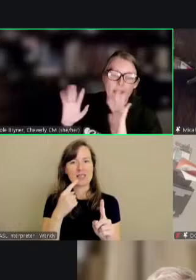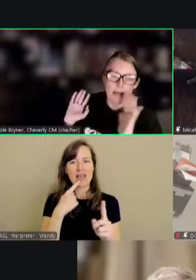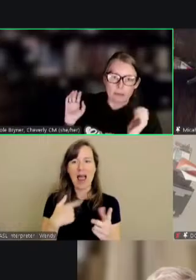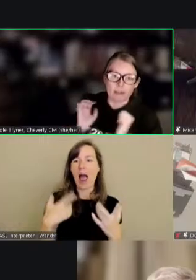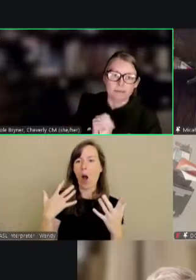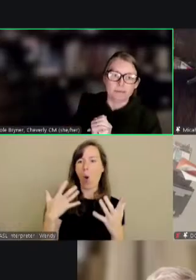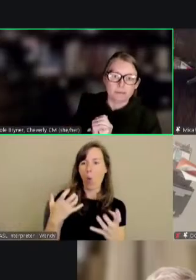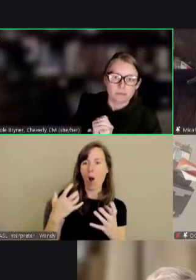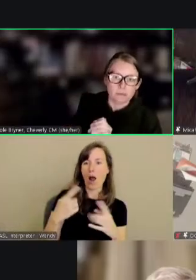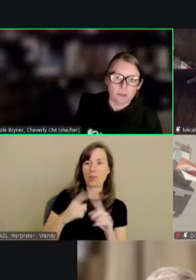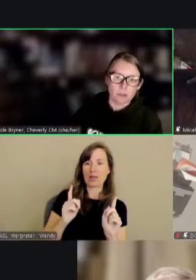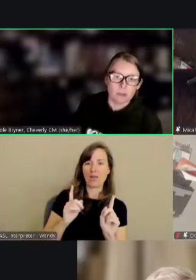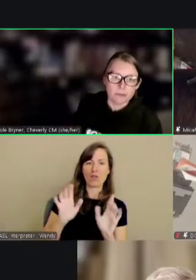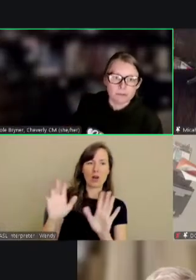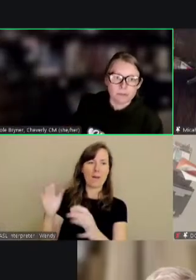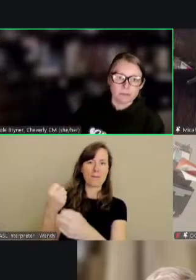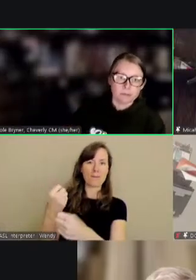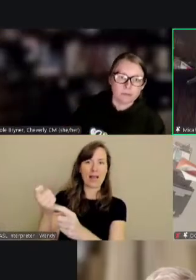just make it happen.